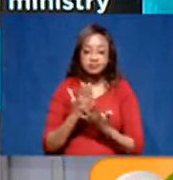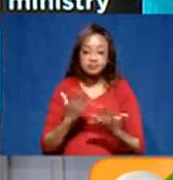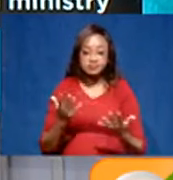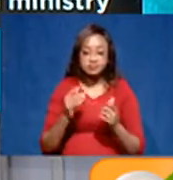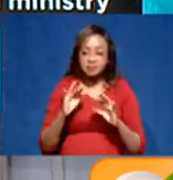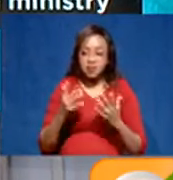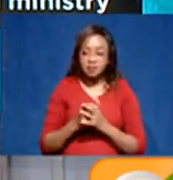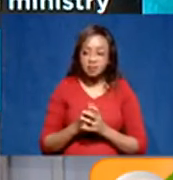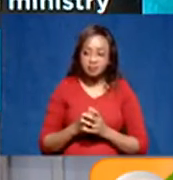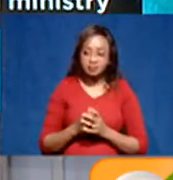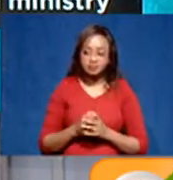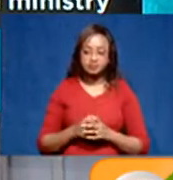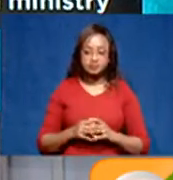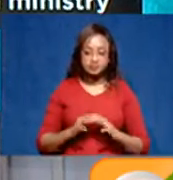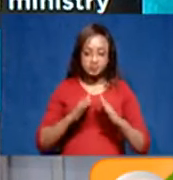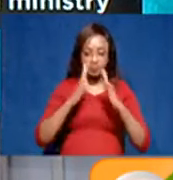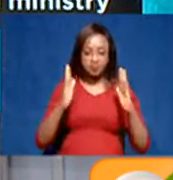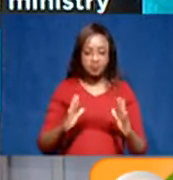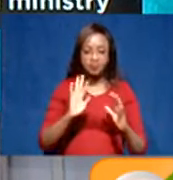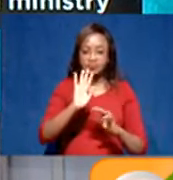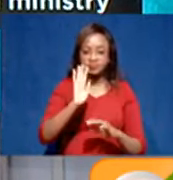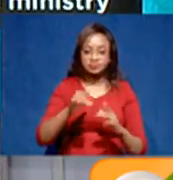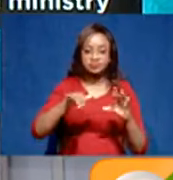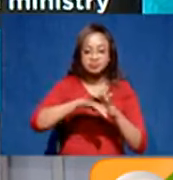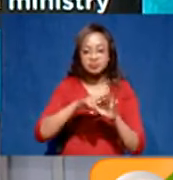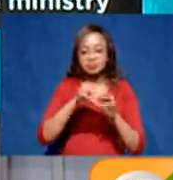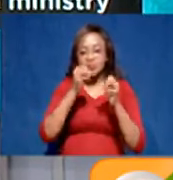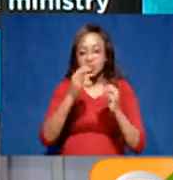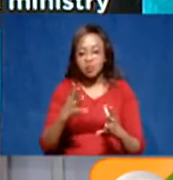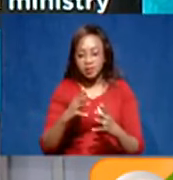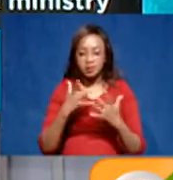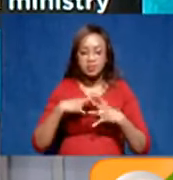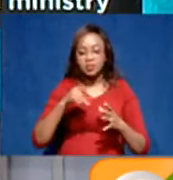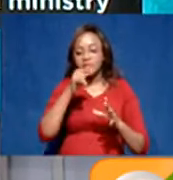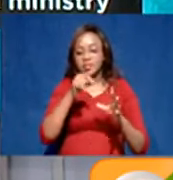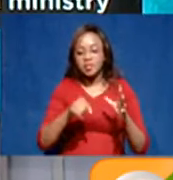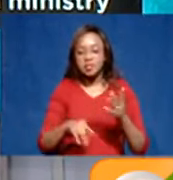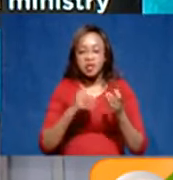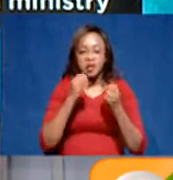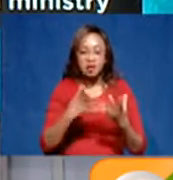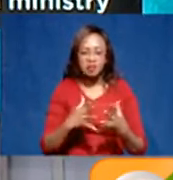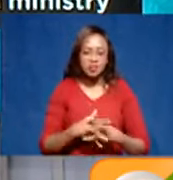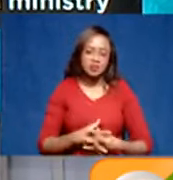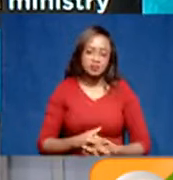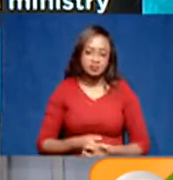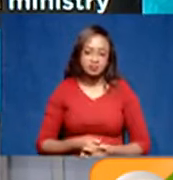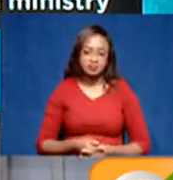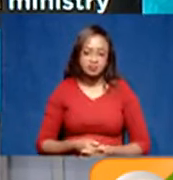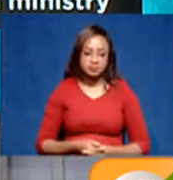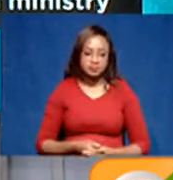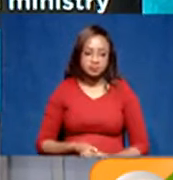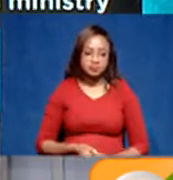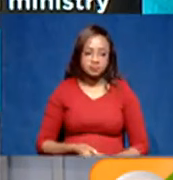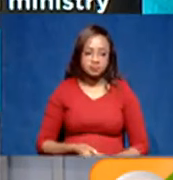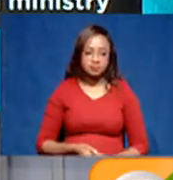and characteristics, of course, probably talking about the membership in that family and how they can be defined in terms of the characteristics. Of